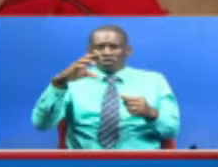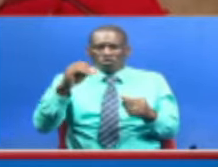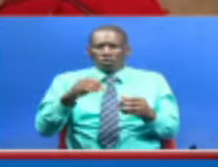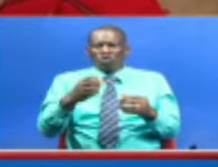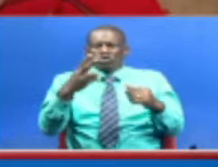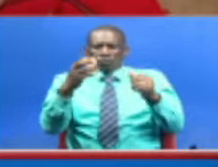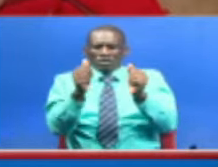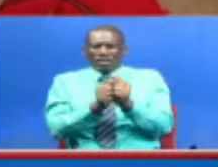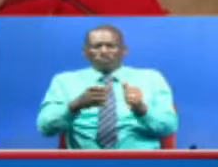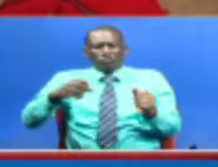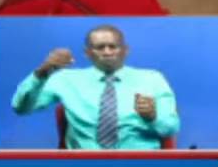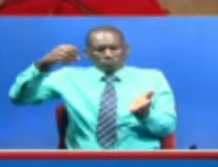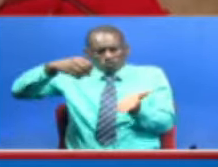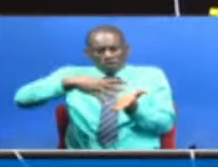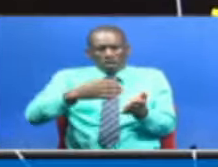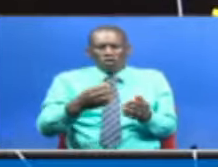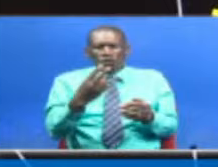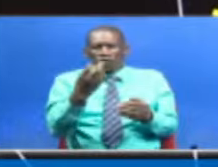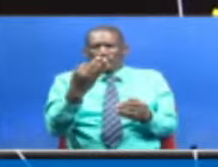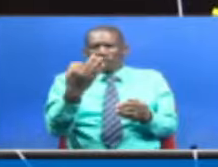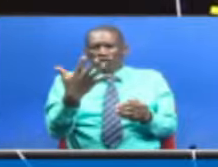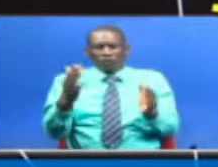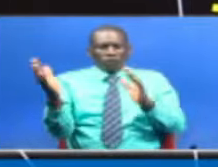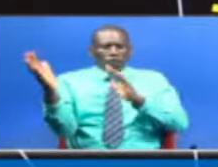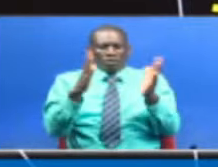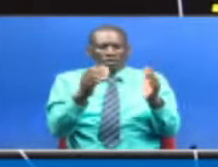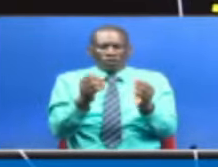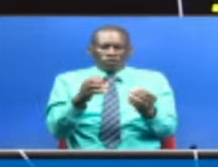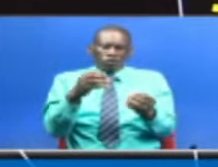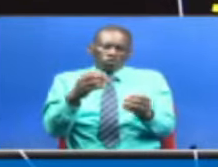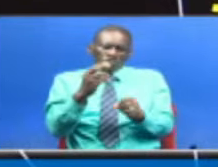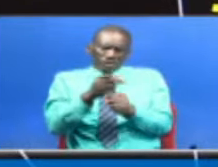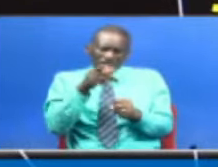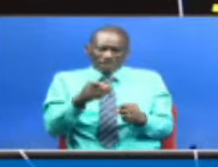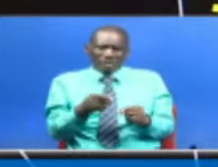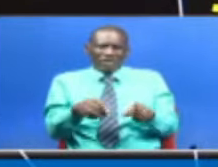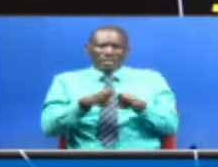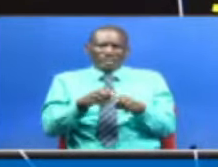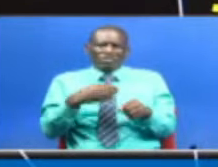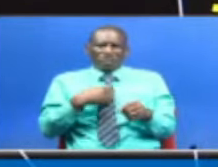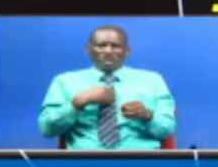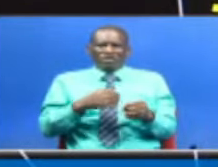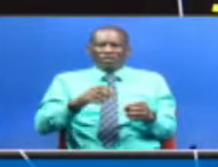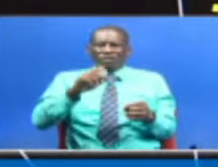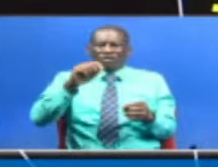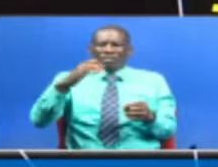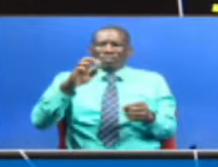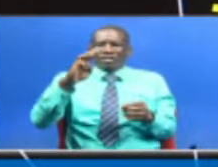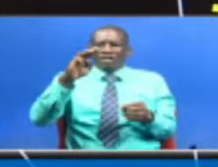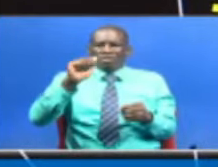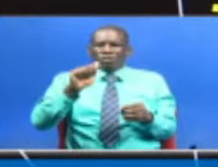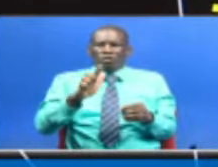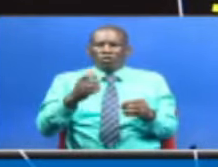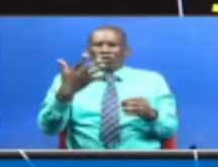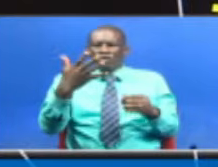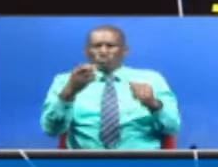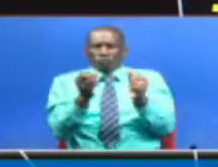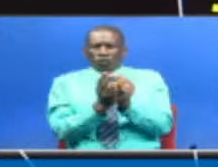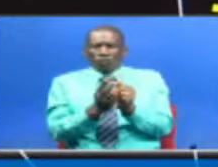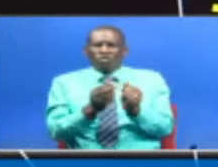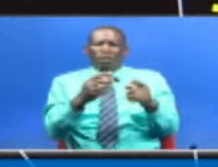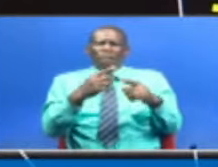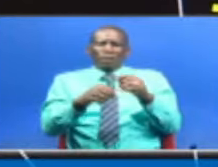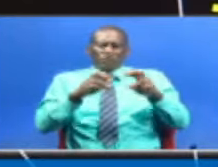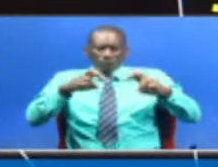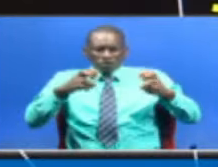and 435 coming from wind. If you look at that mix, of course, we still have thermal about 512 and a gas turbine at 60. But when you look